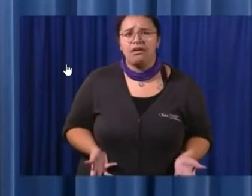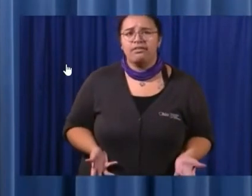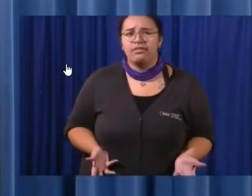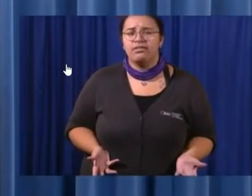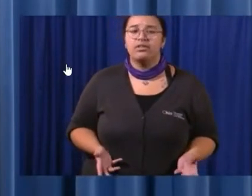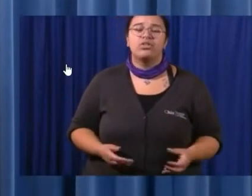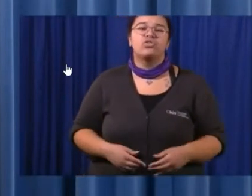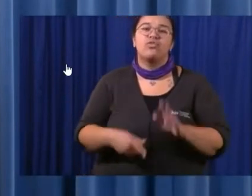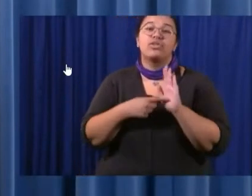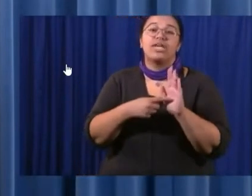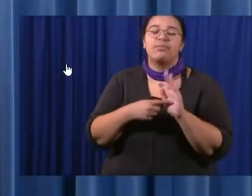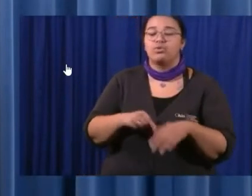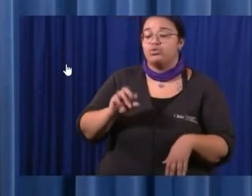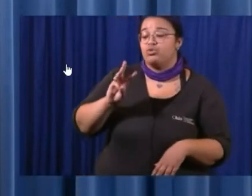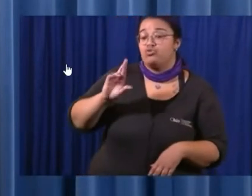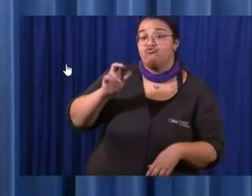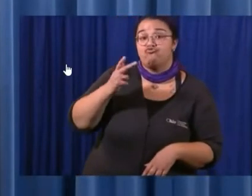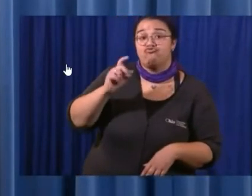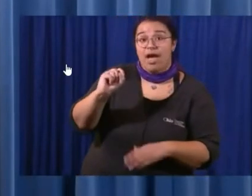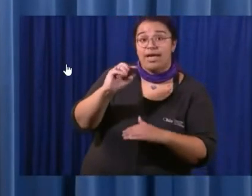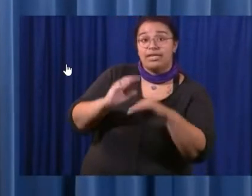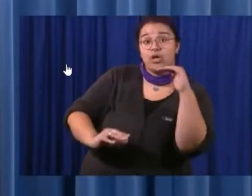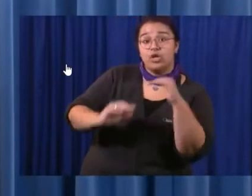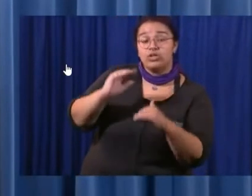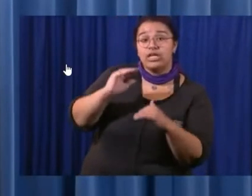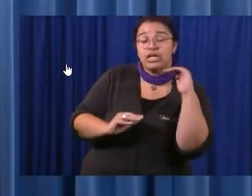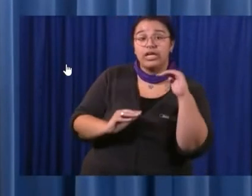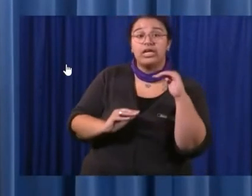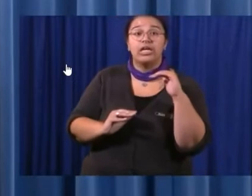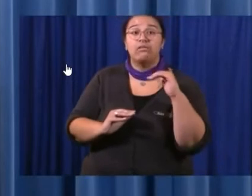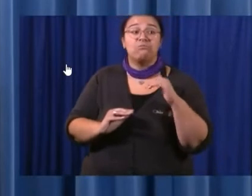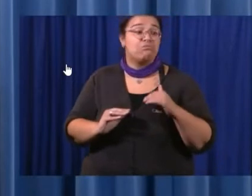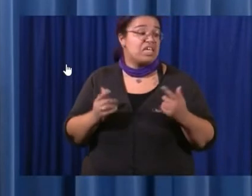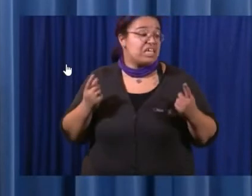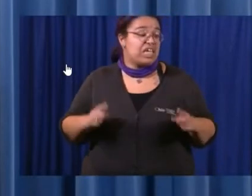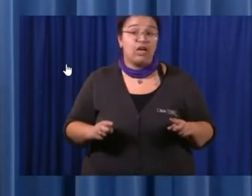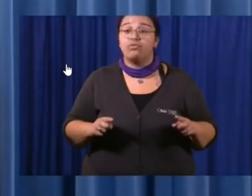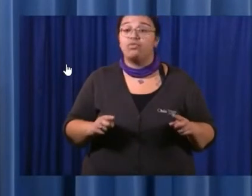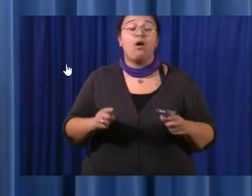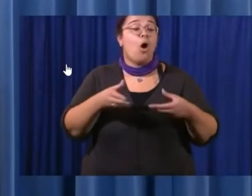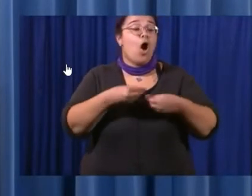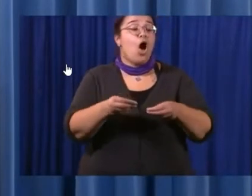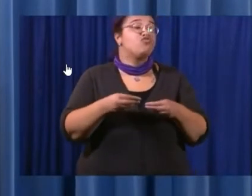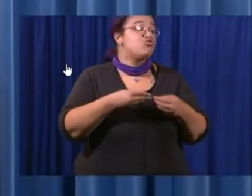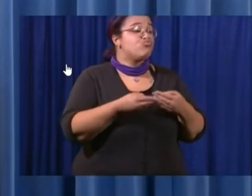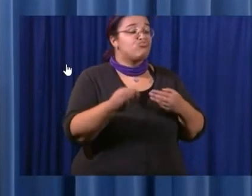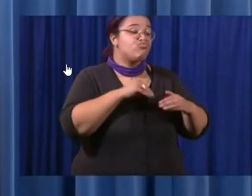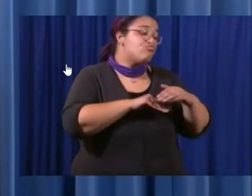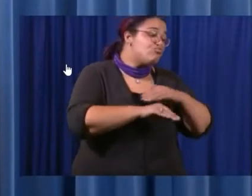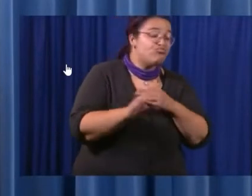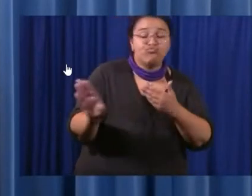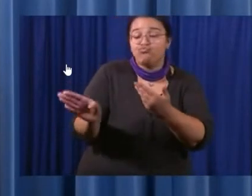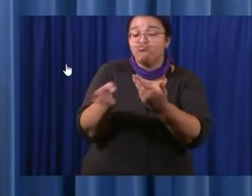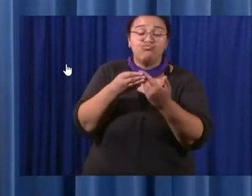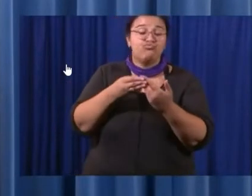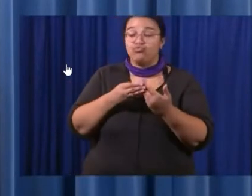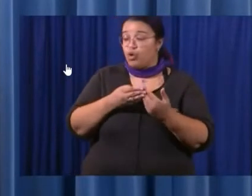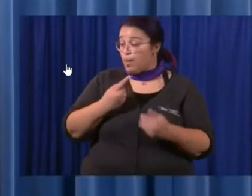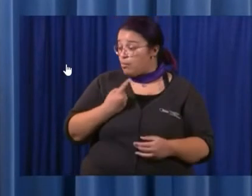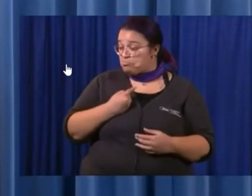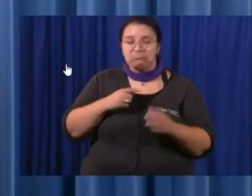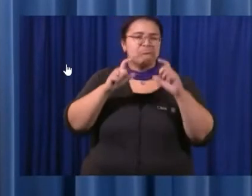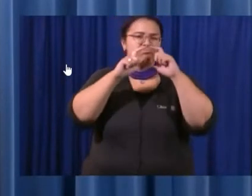right building or something, assume has the ability to take their mask off if they're in their office by themselves. So a lot of this is